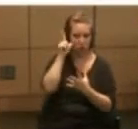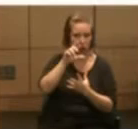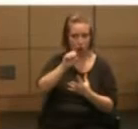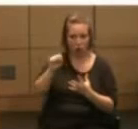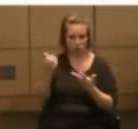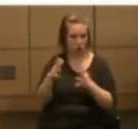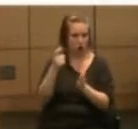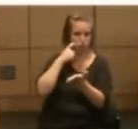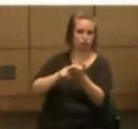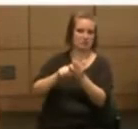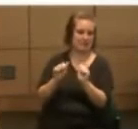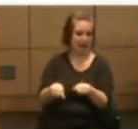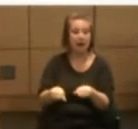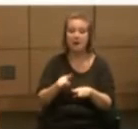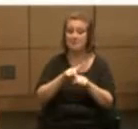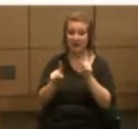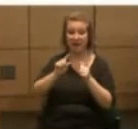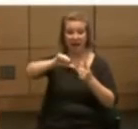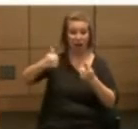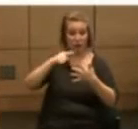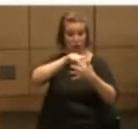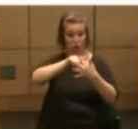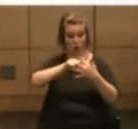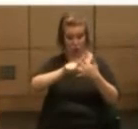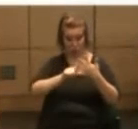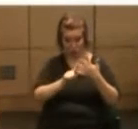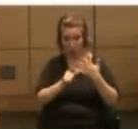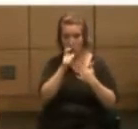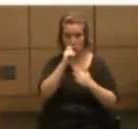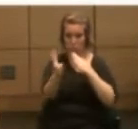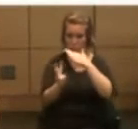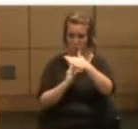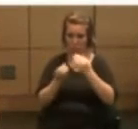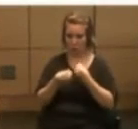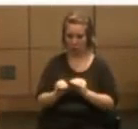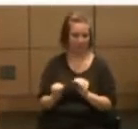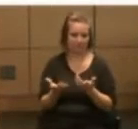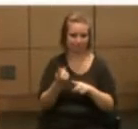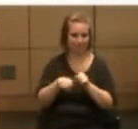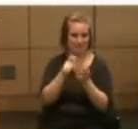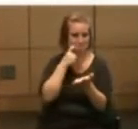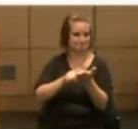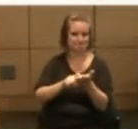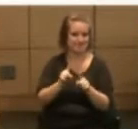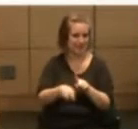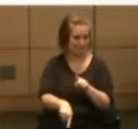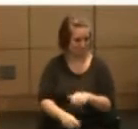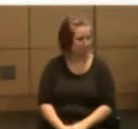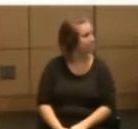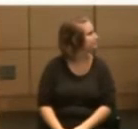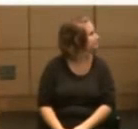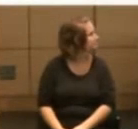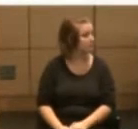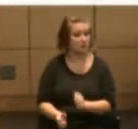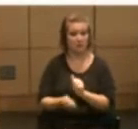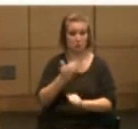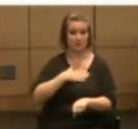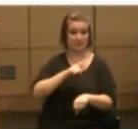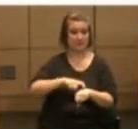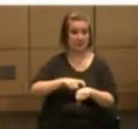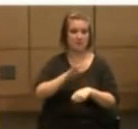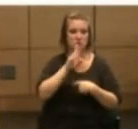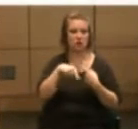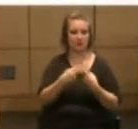That's not necessarily true with almost every other child that comes through your office. So I'm going to spend the majority of my time talking